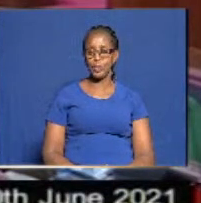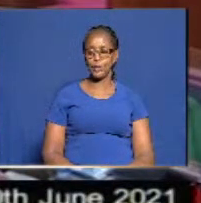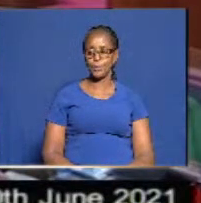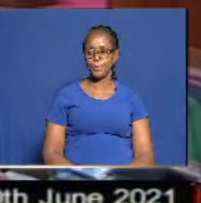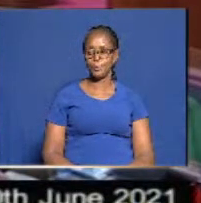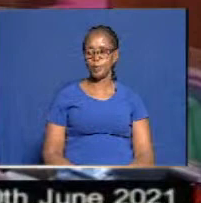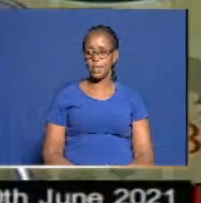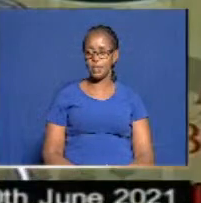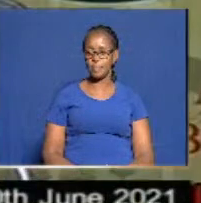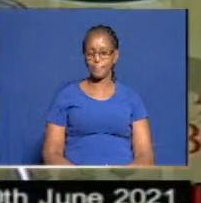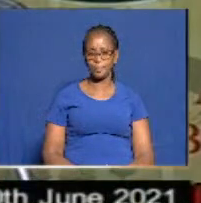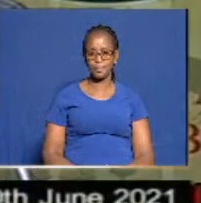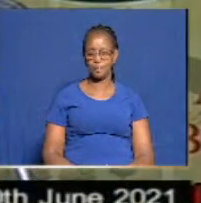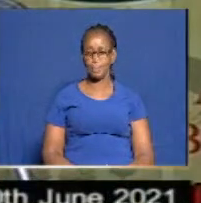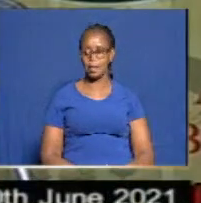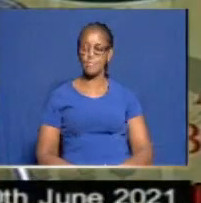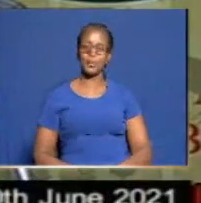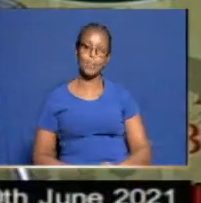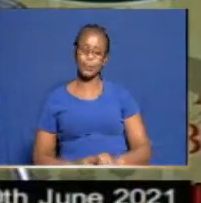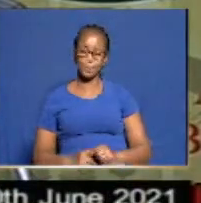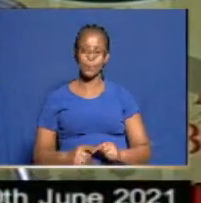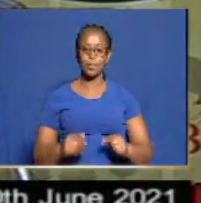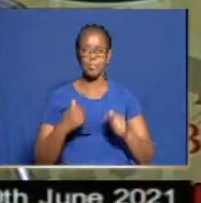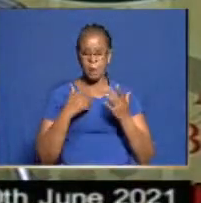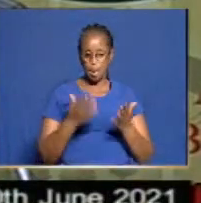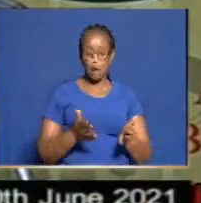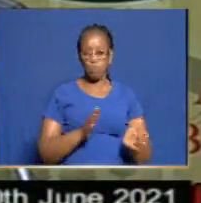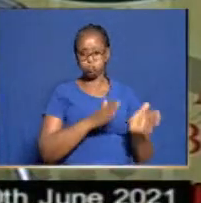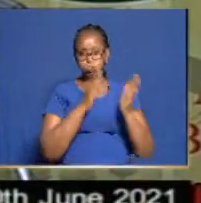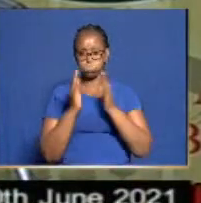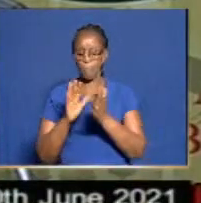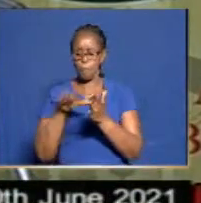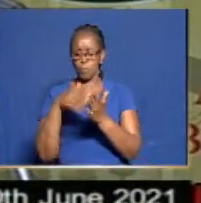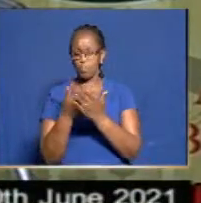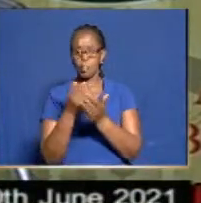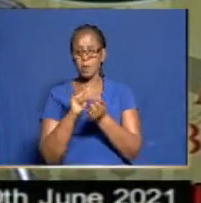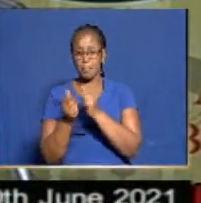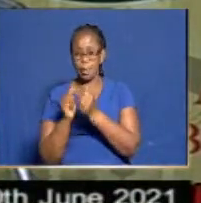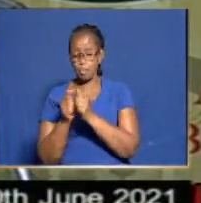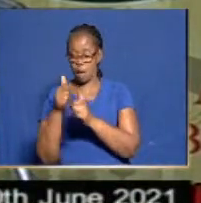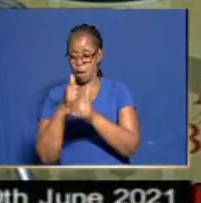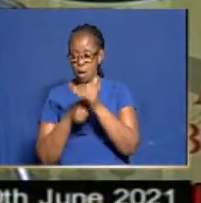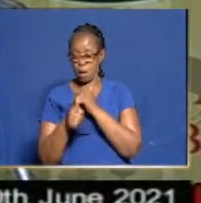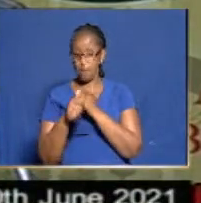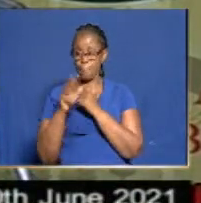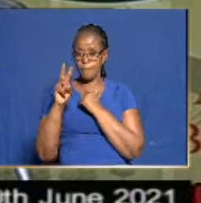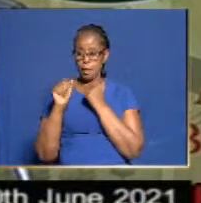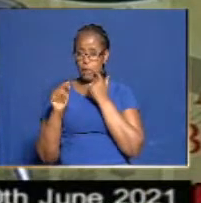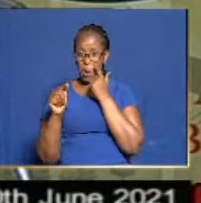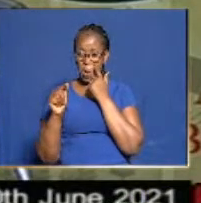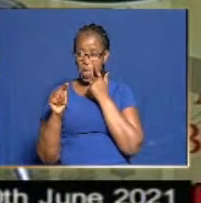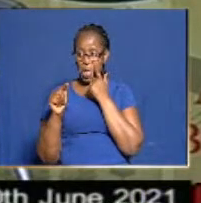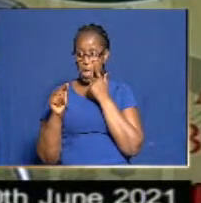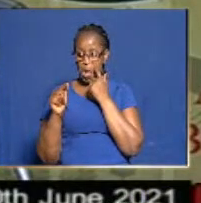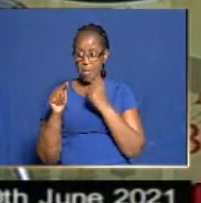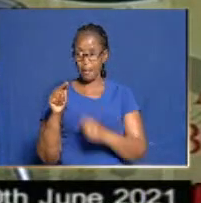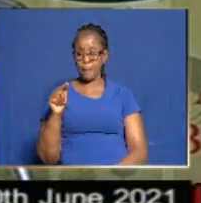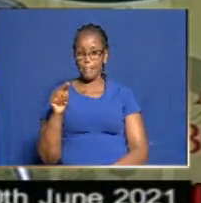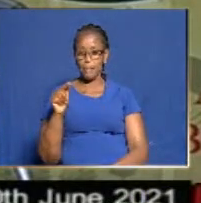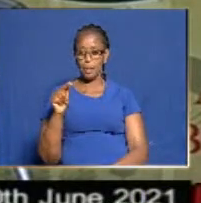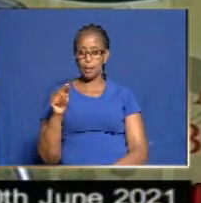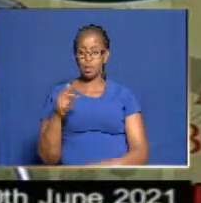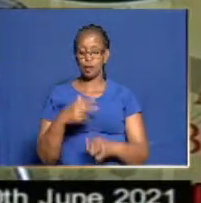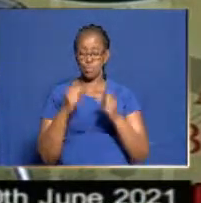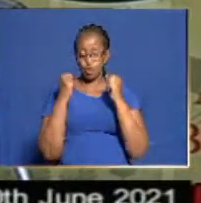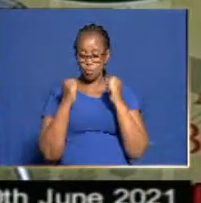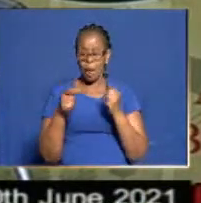Mr. Speaker, I now turn to the proposed amendment under the Value Added Tax Act. In order to strengthen